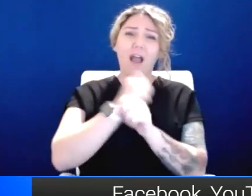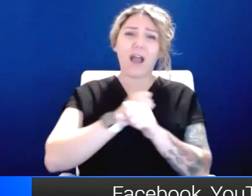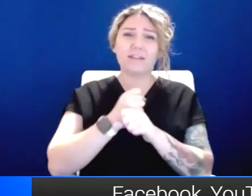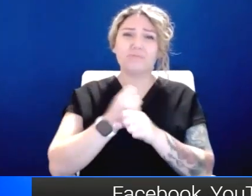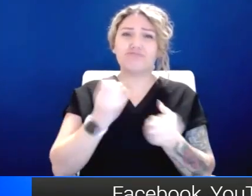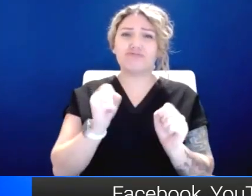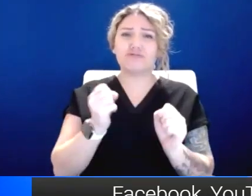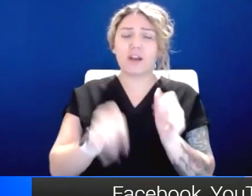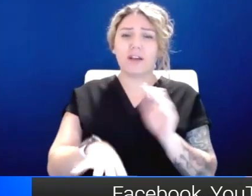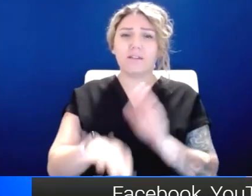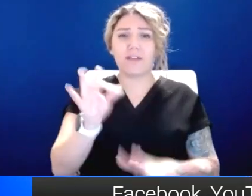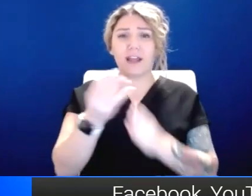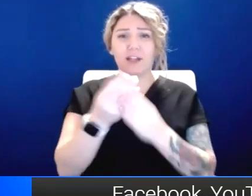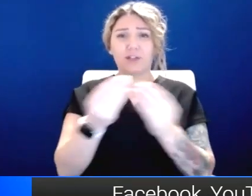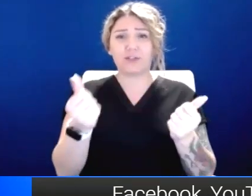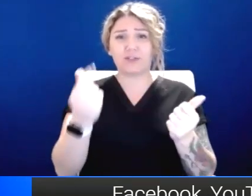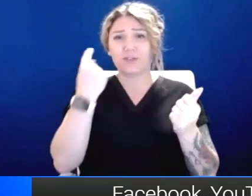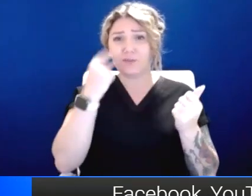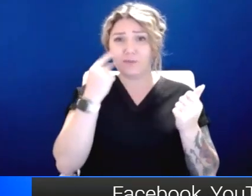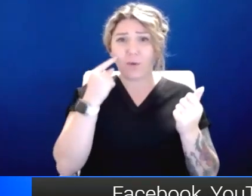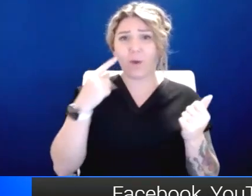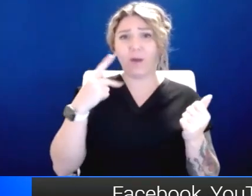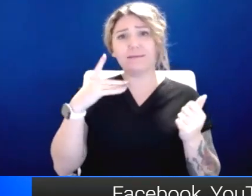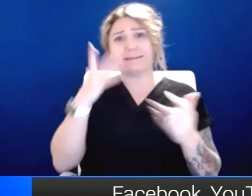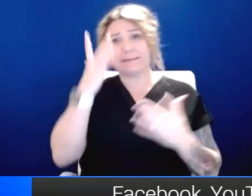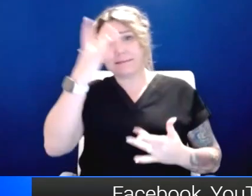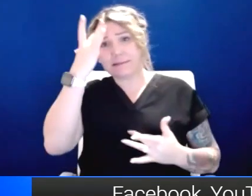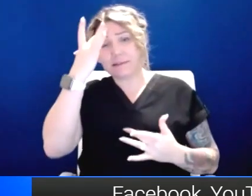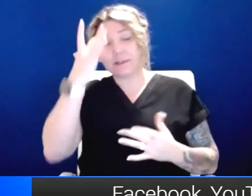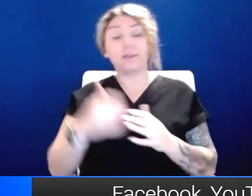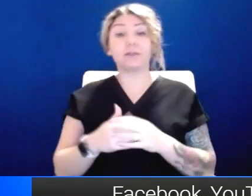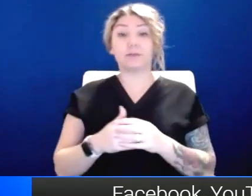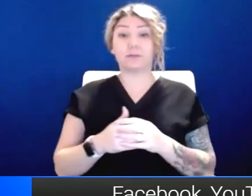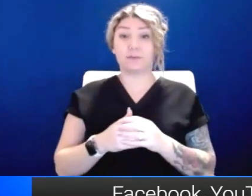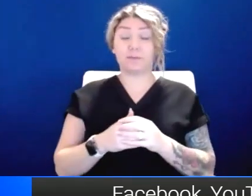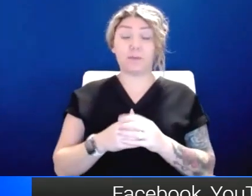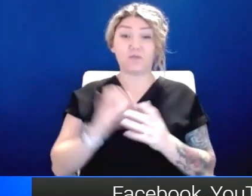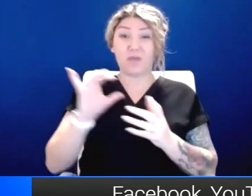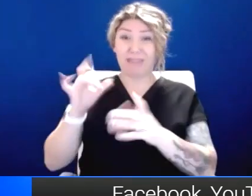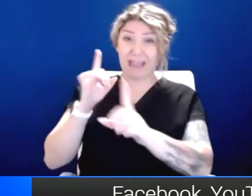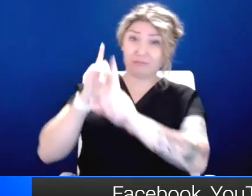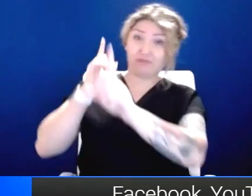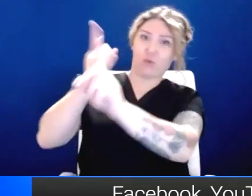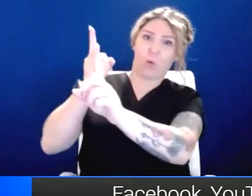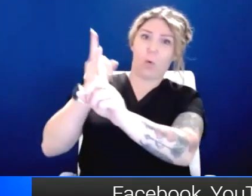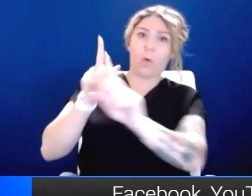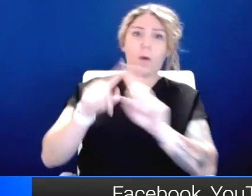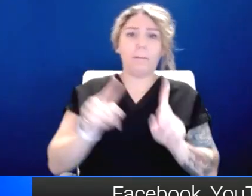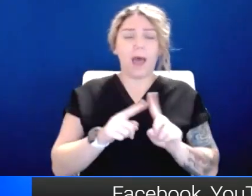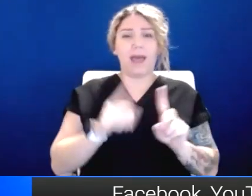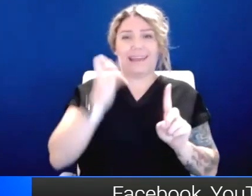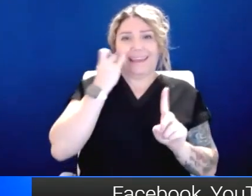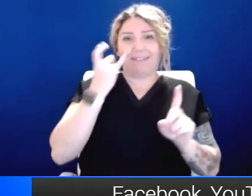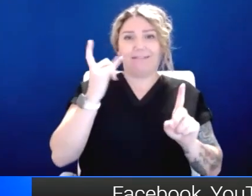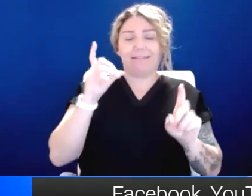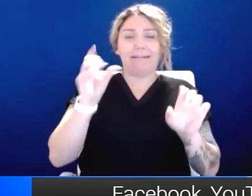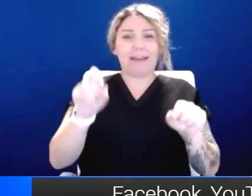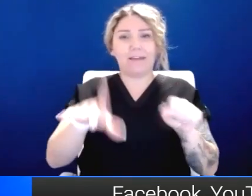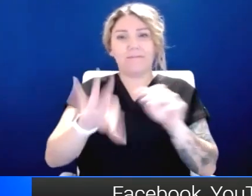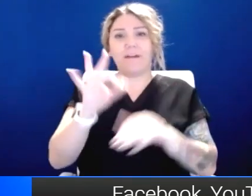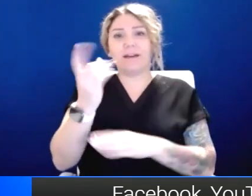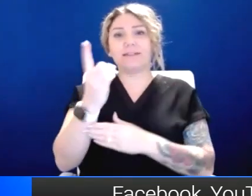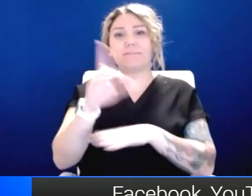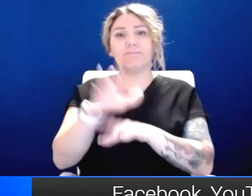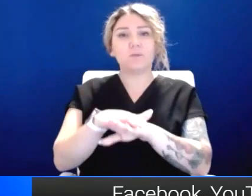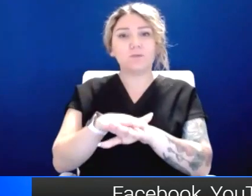Parkinson's. That is our ultimate goal. Short of that is if we can even find something that would slow Parkinson's disease.